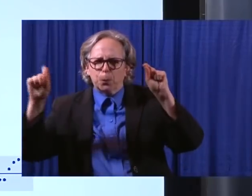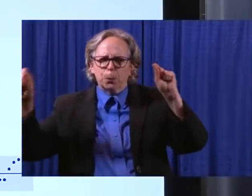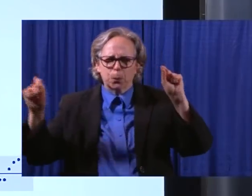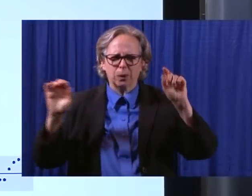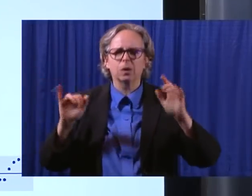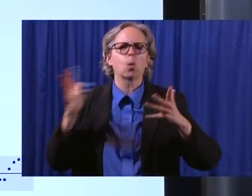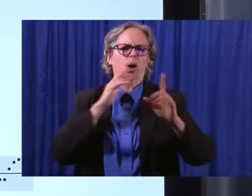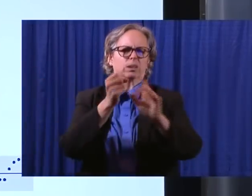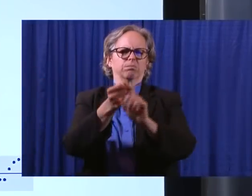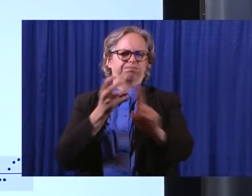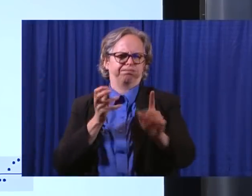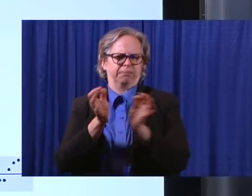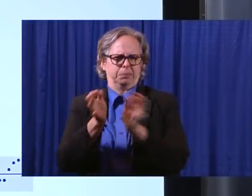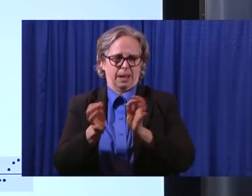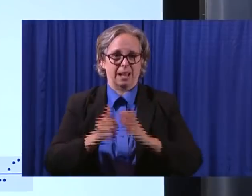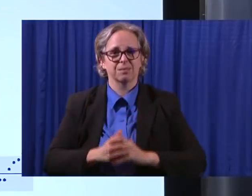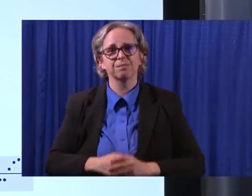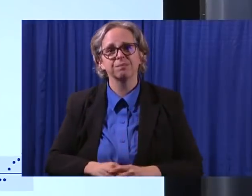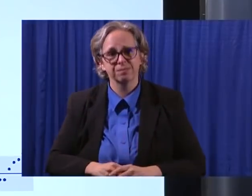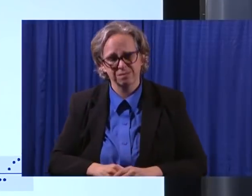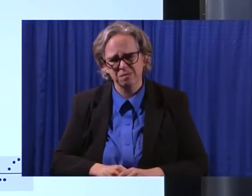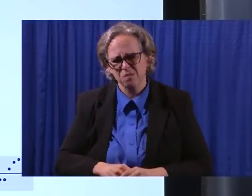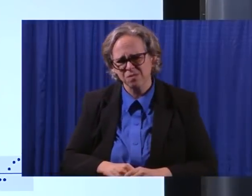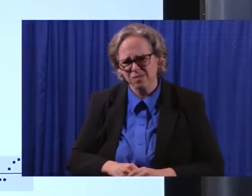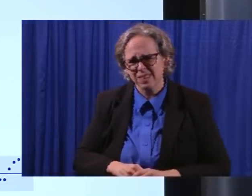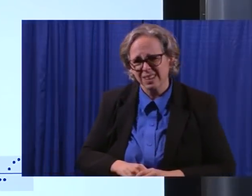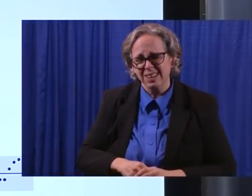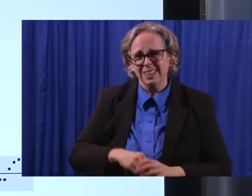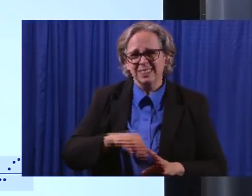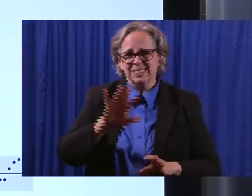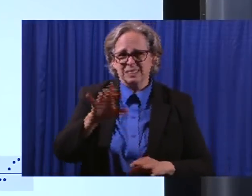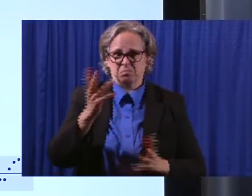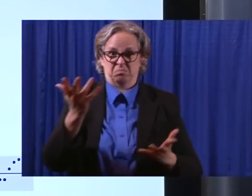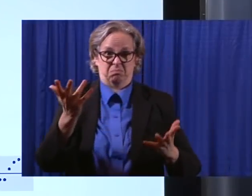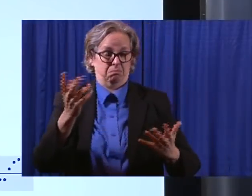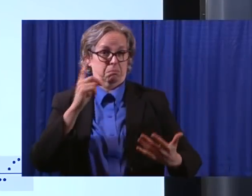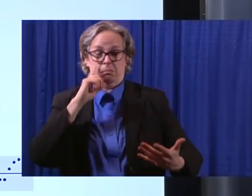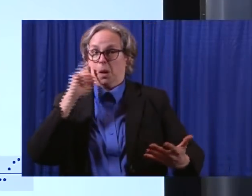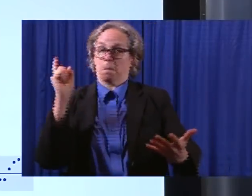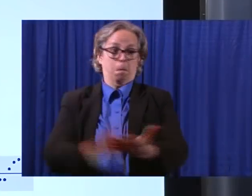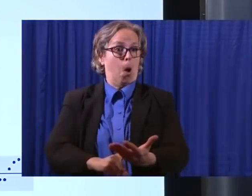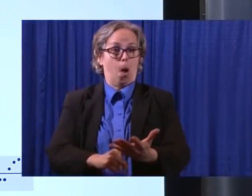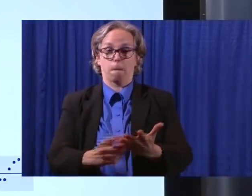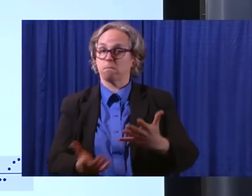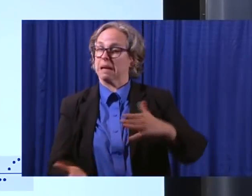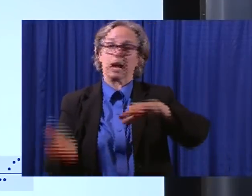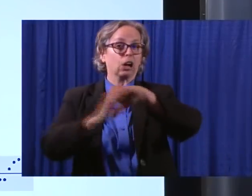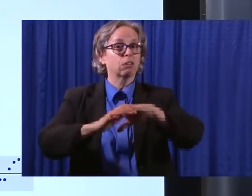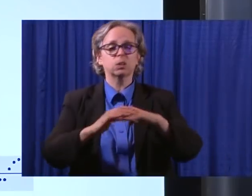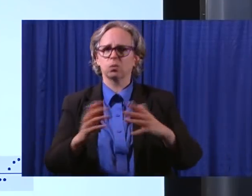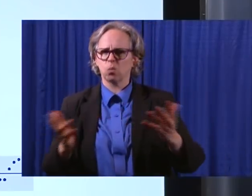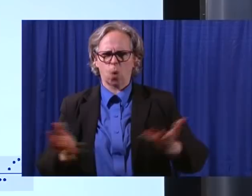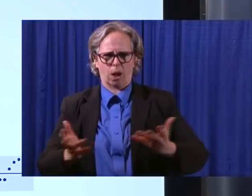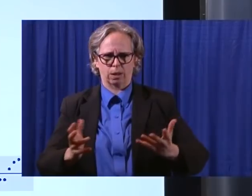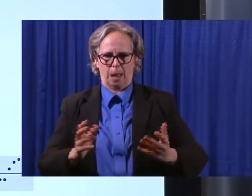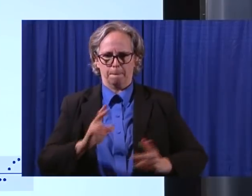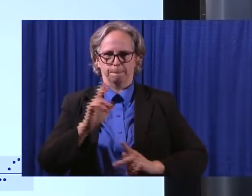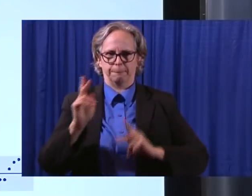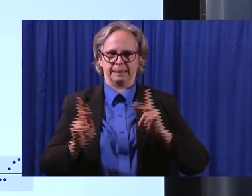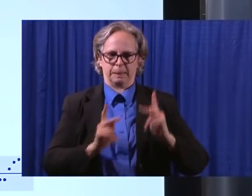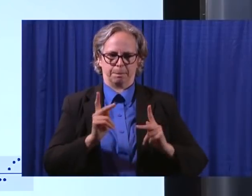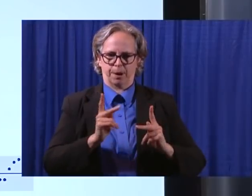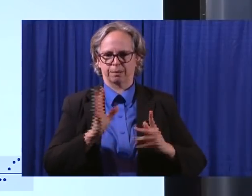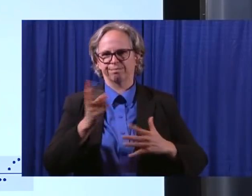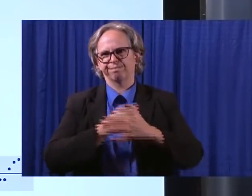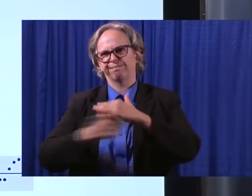we're also seeing a more modest but a definite increase in the number of patients or individuals that had to be hospitalized because of